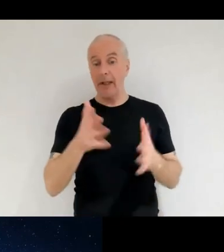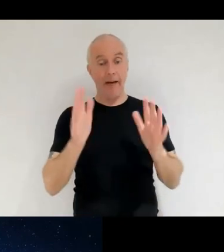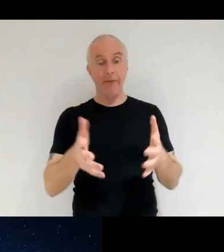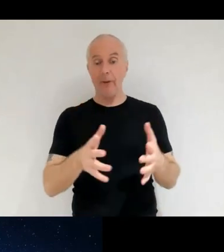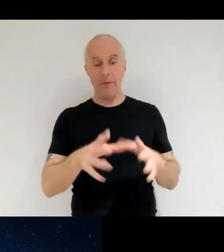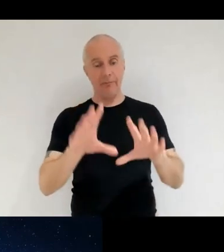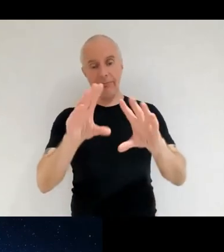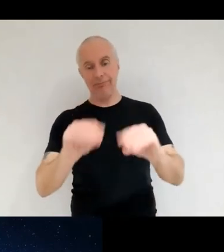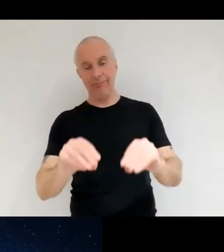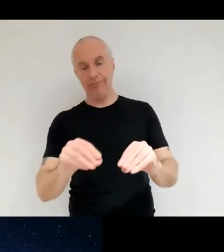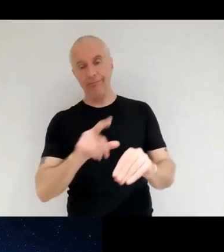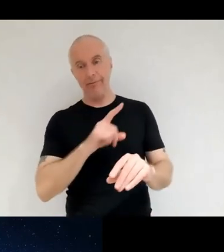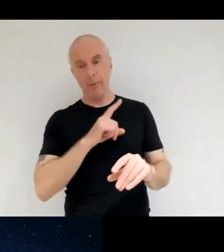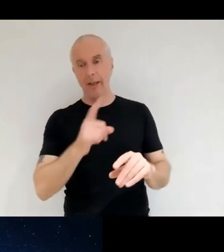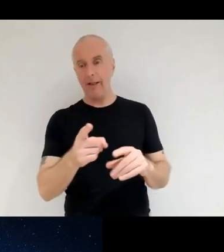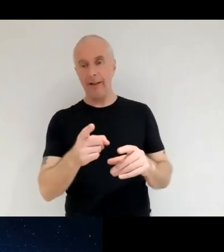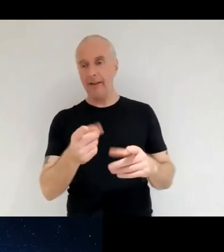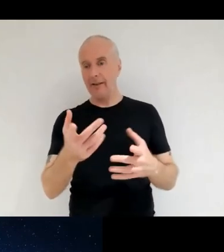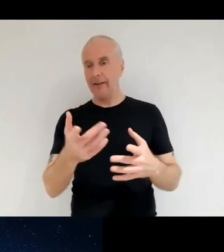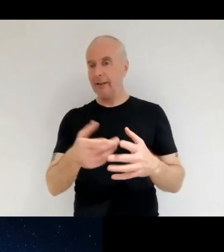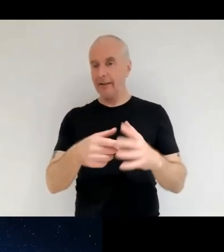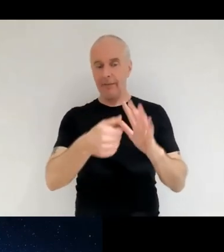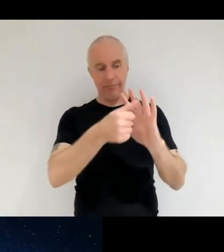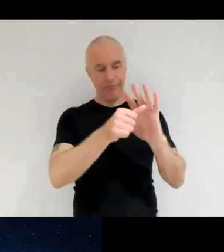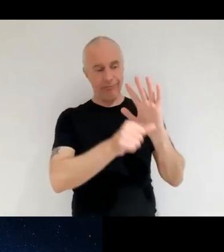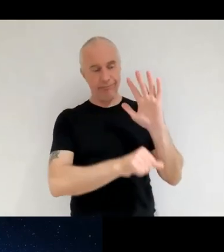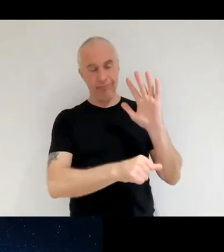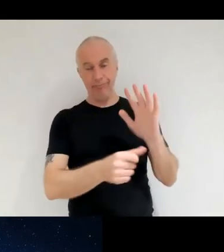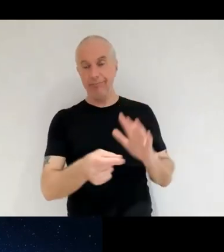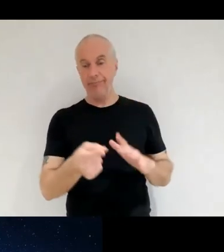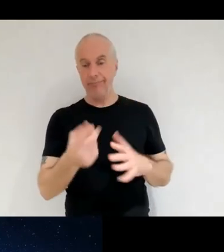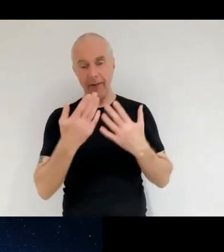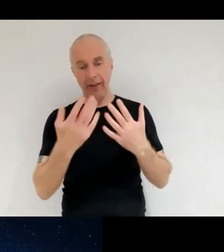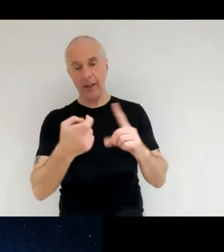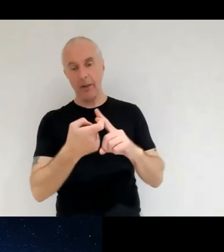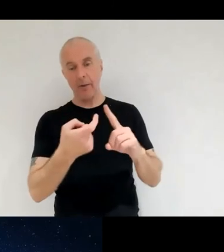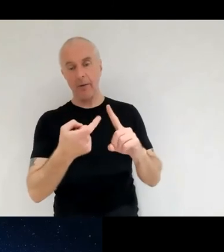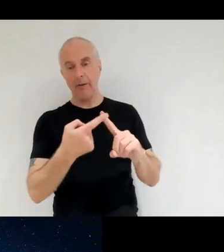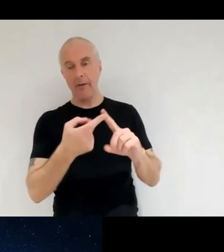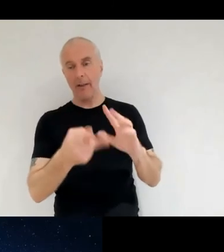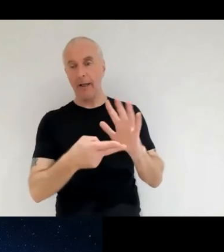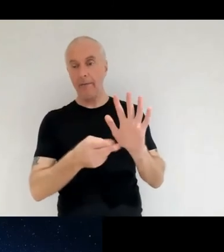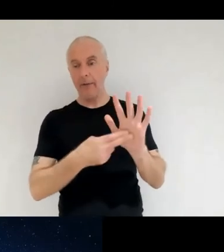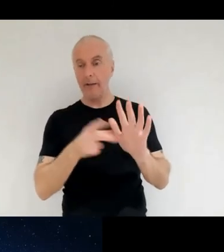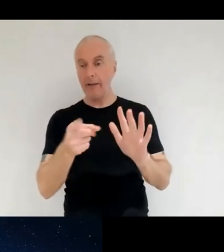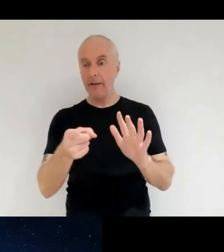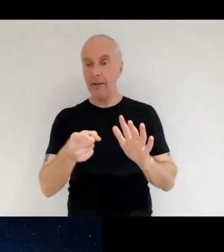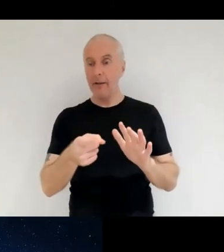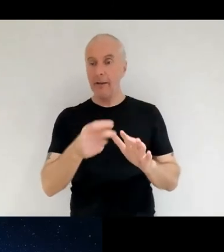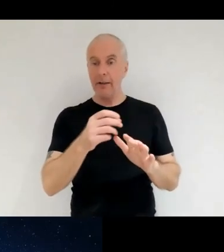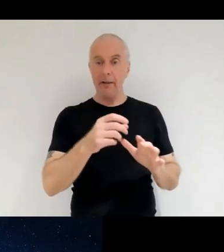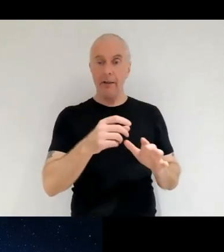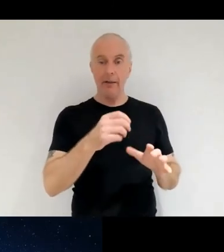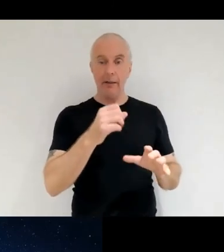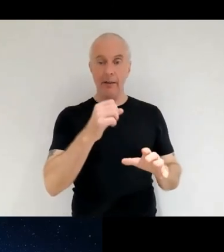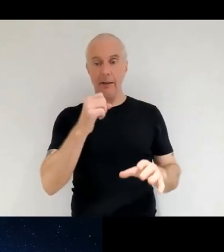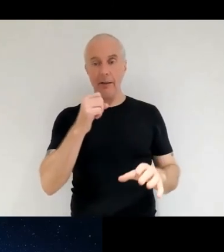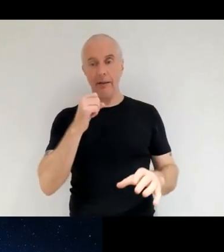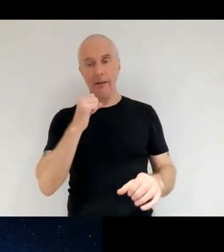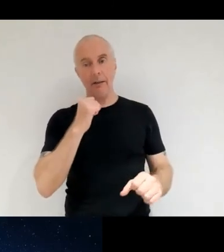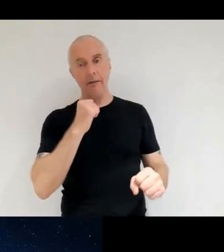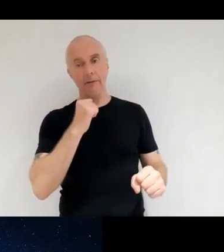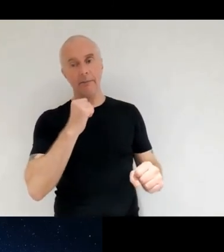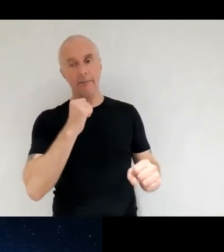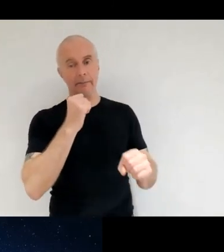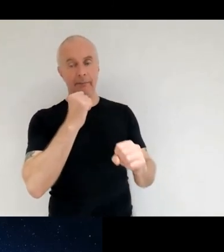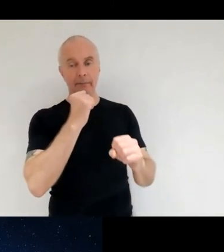and gents, but we'll get through as many as we can. Thank you, Kevin. This is an interesting one. Kevin asks, you mentioned that GEO-600 is approximately 600 meters